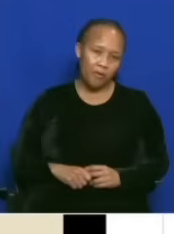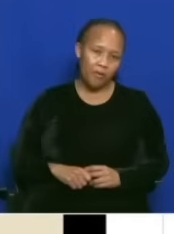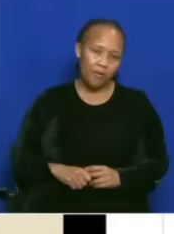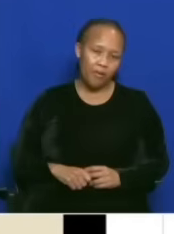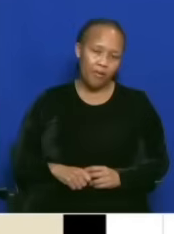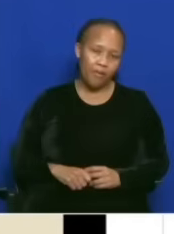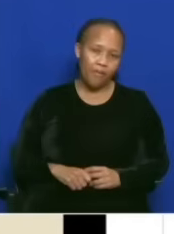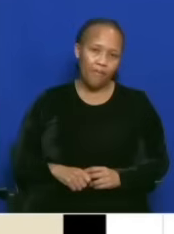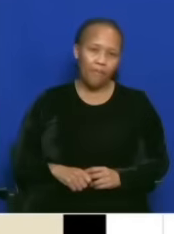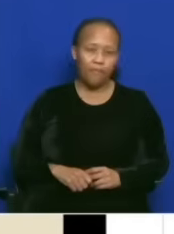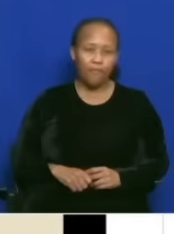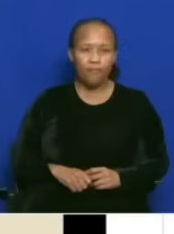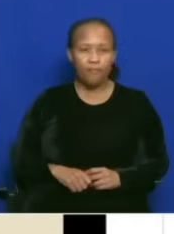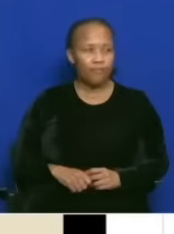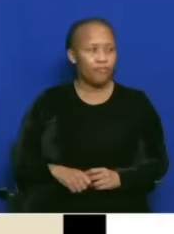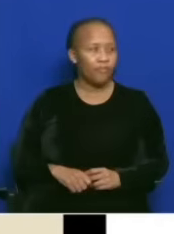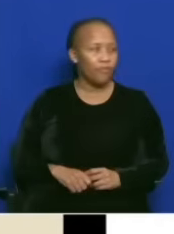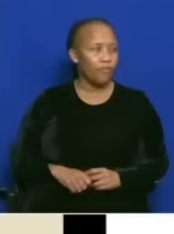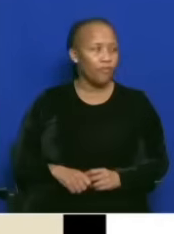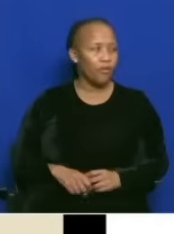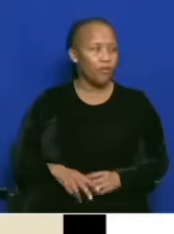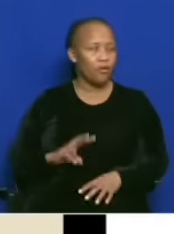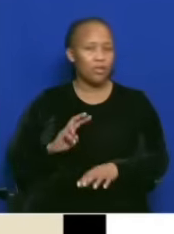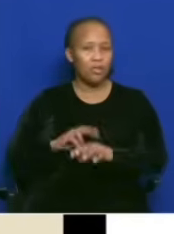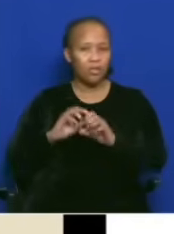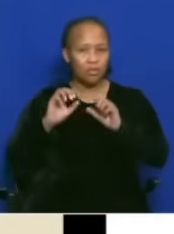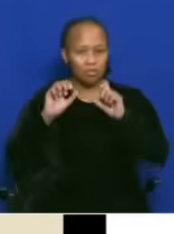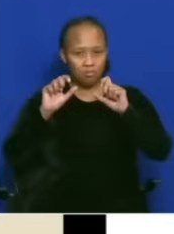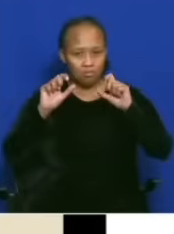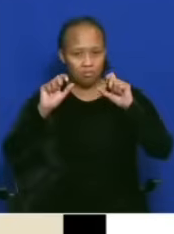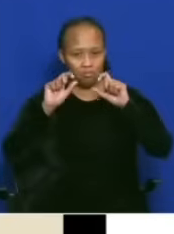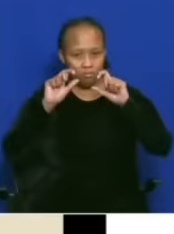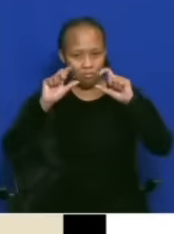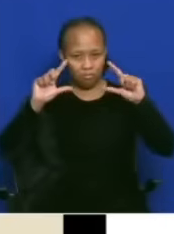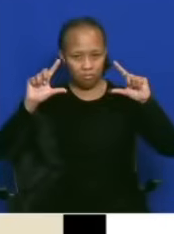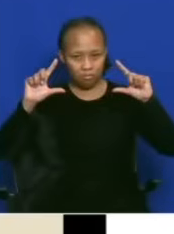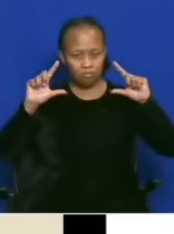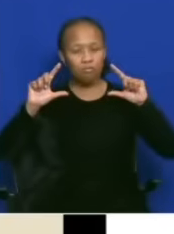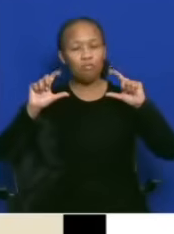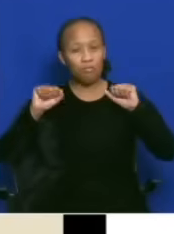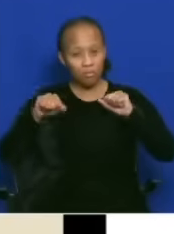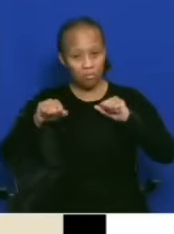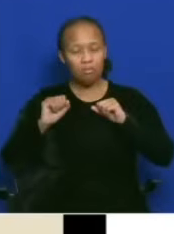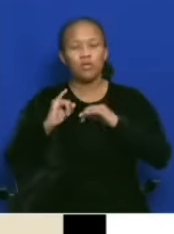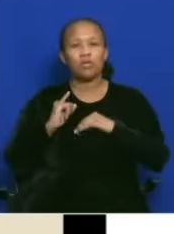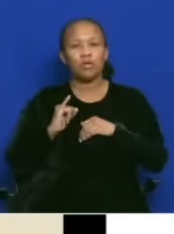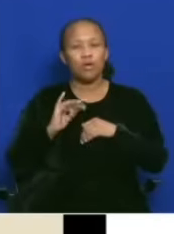zoomed in. And you'll see that it is a screenshot of more tenders.